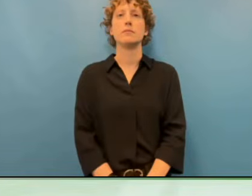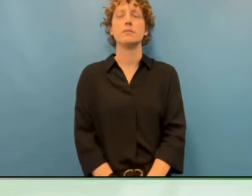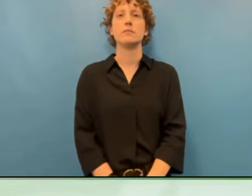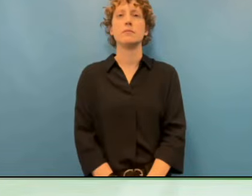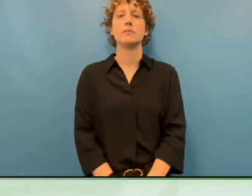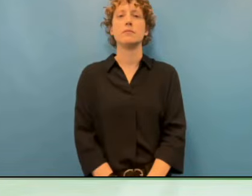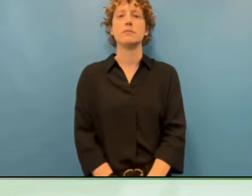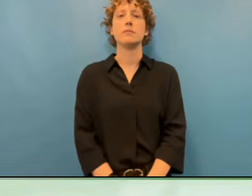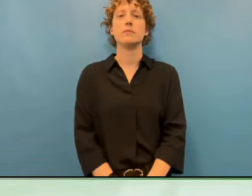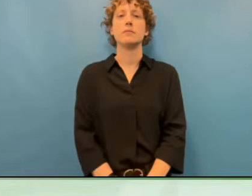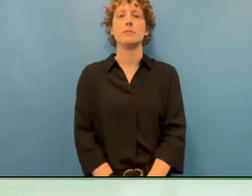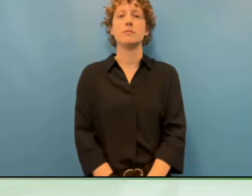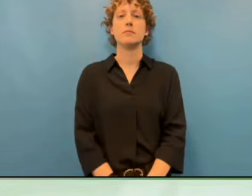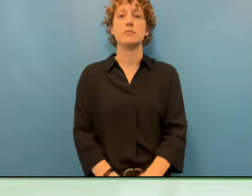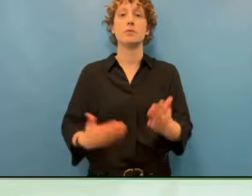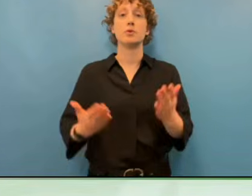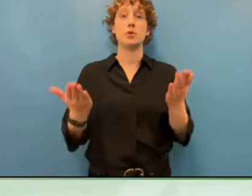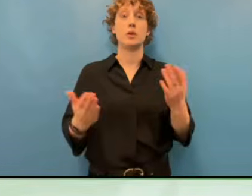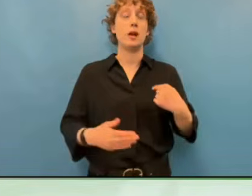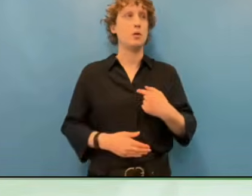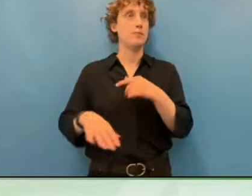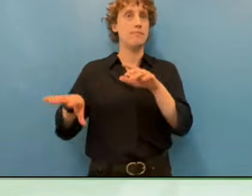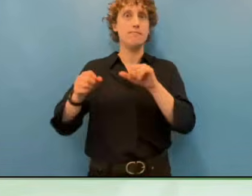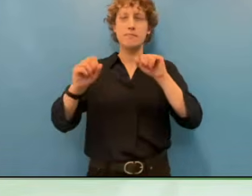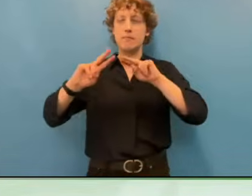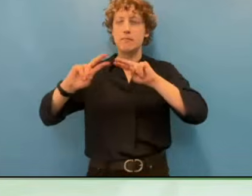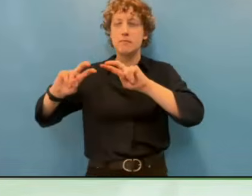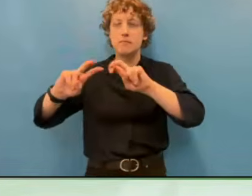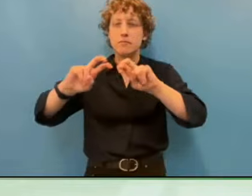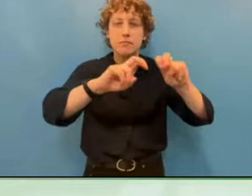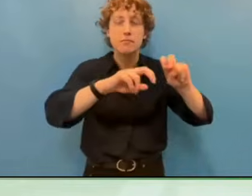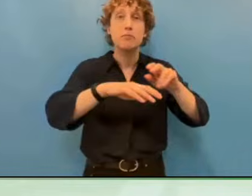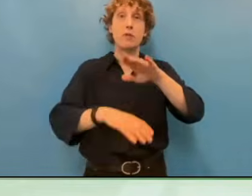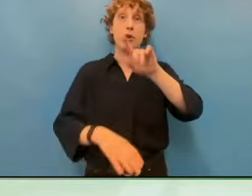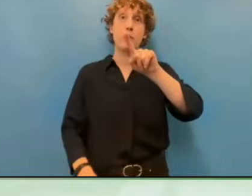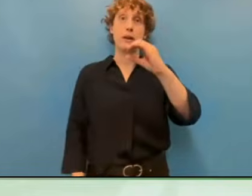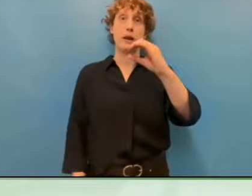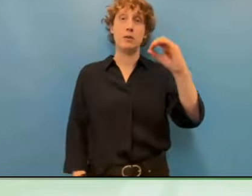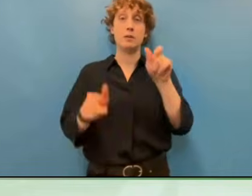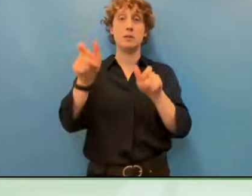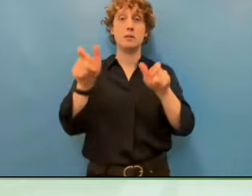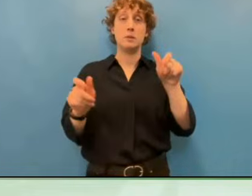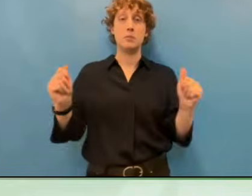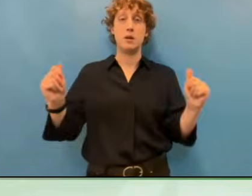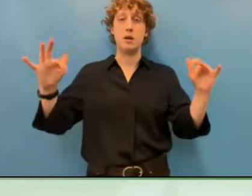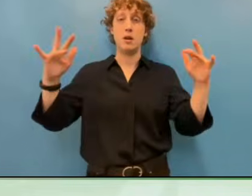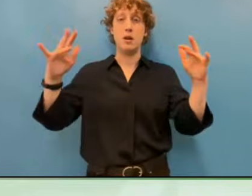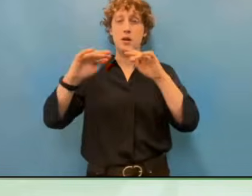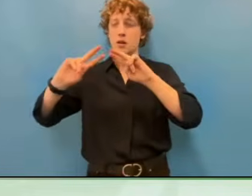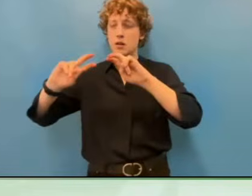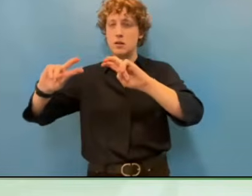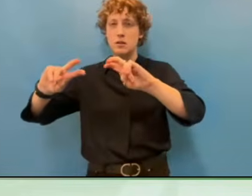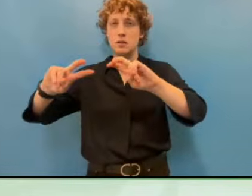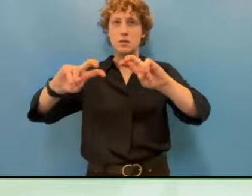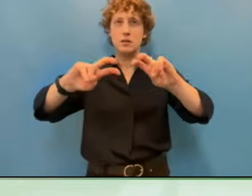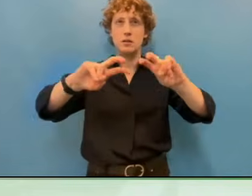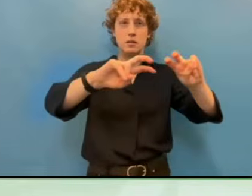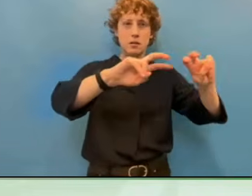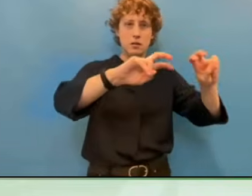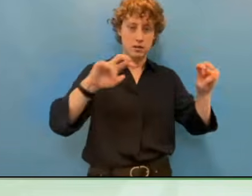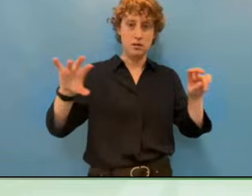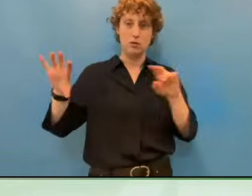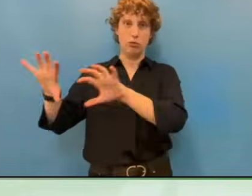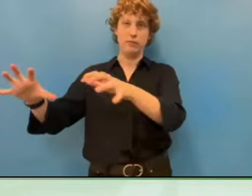than 1,000 participants from those groups of people with needs, and we would like to understand in